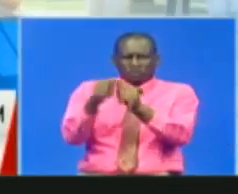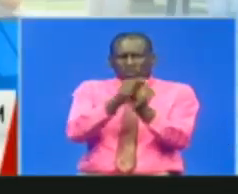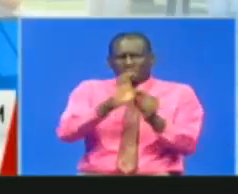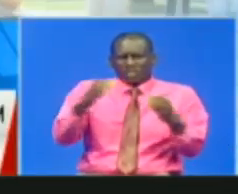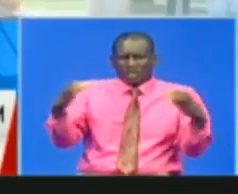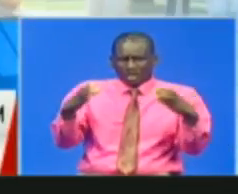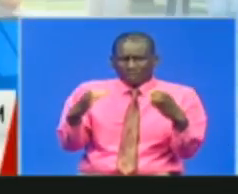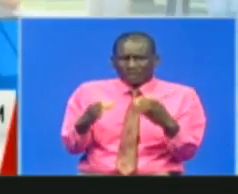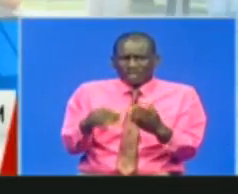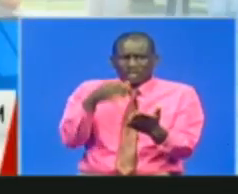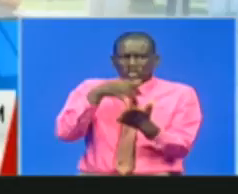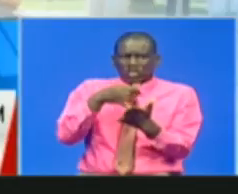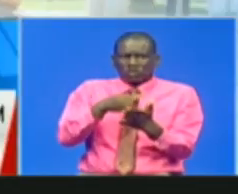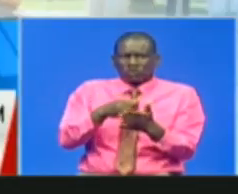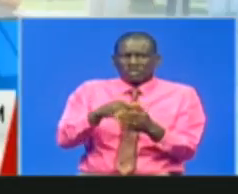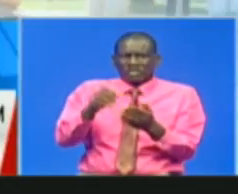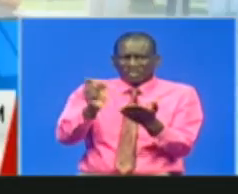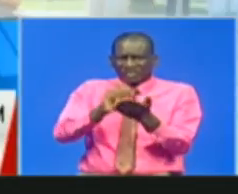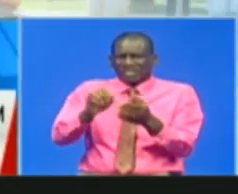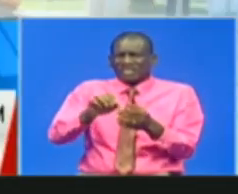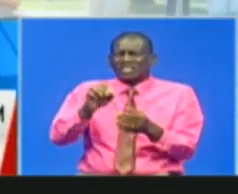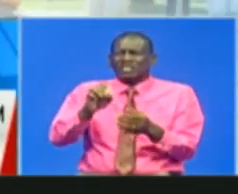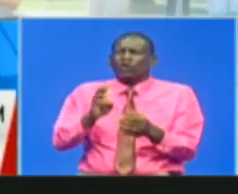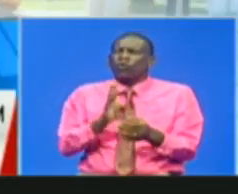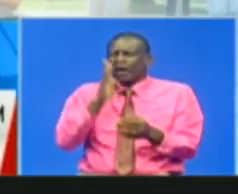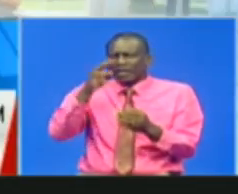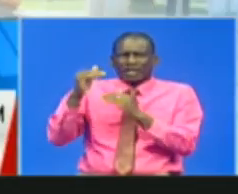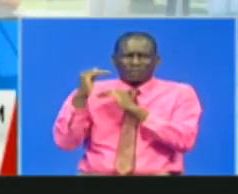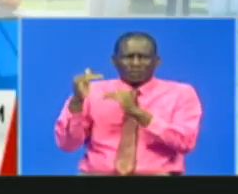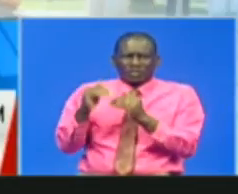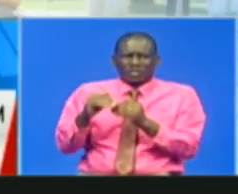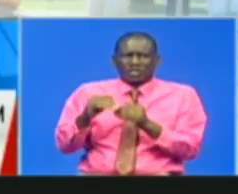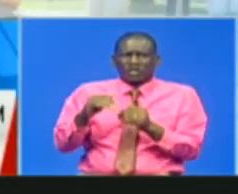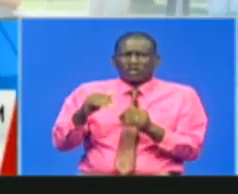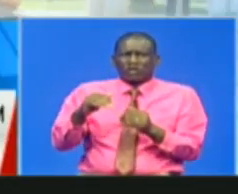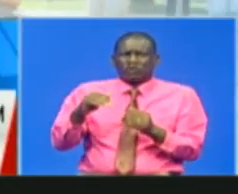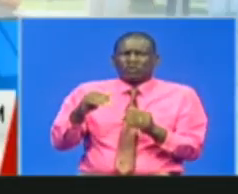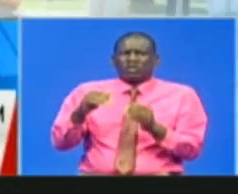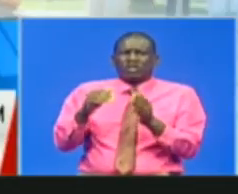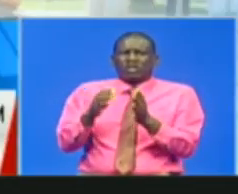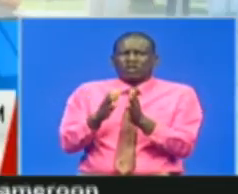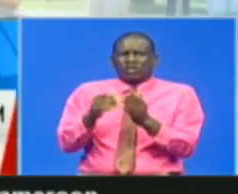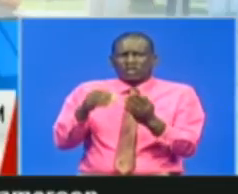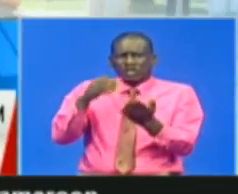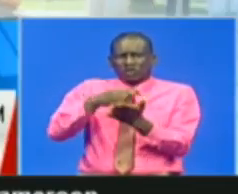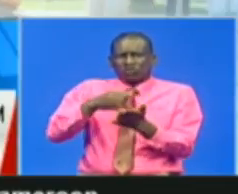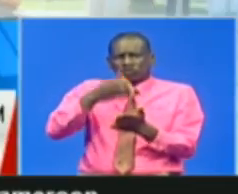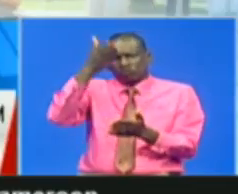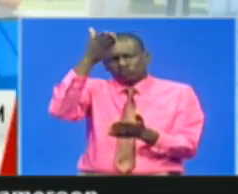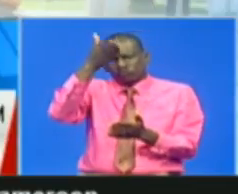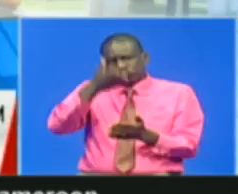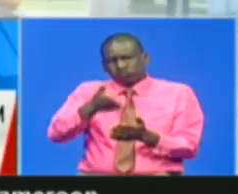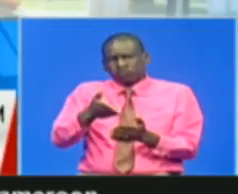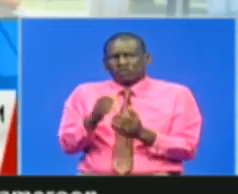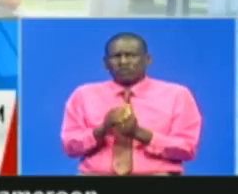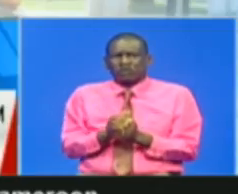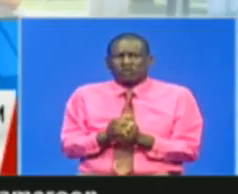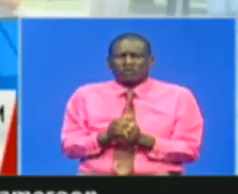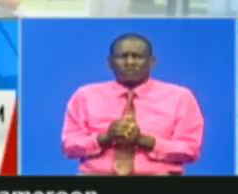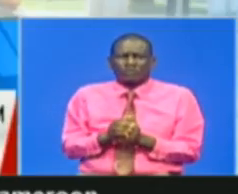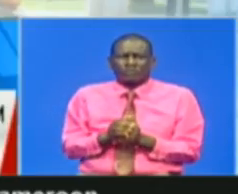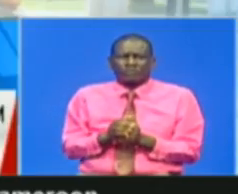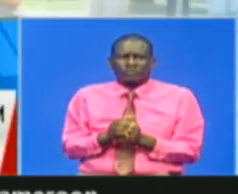companies, including Signature Wines Limited, Golden Valley Properties Limited, Gemta Limited, Claudine